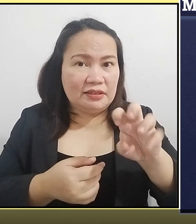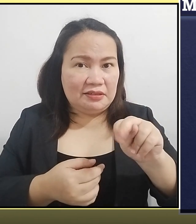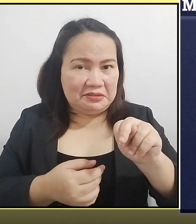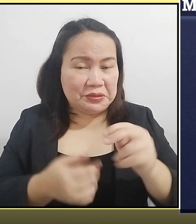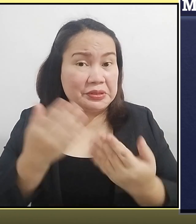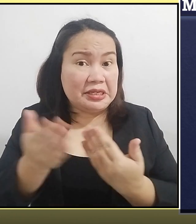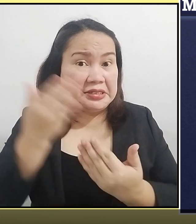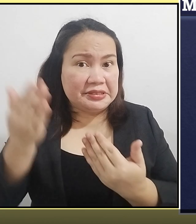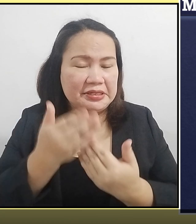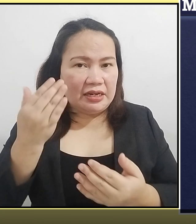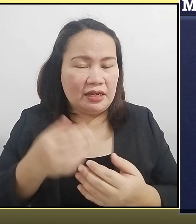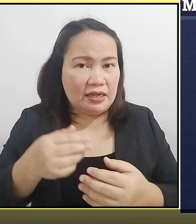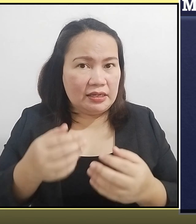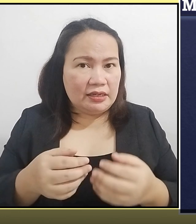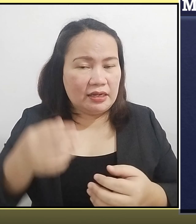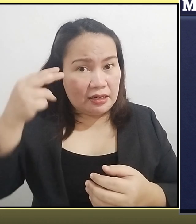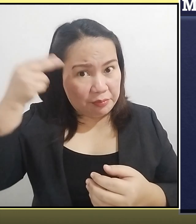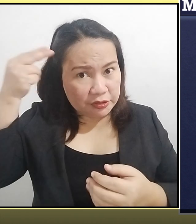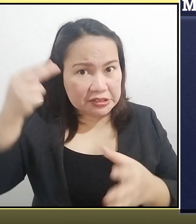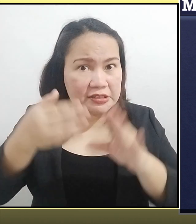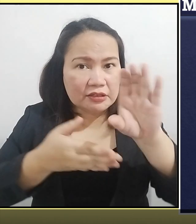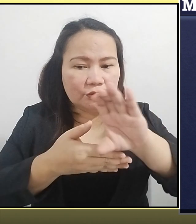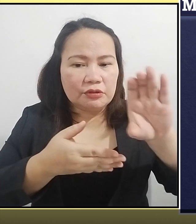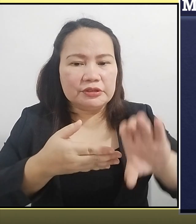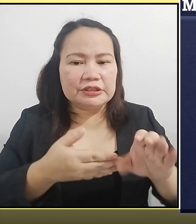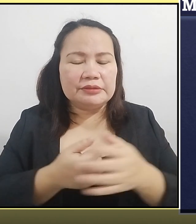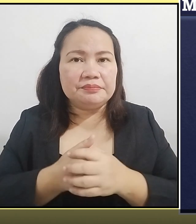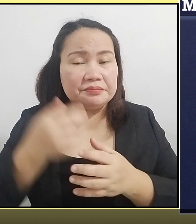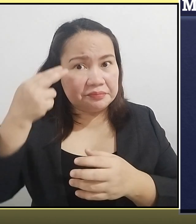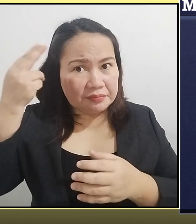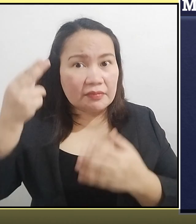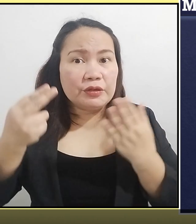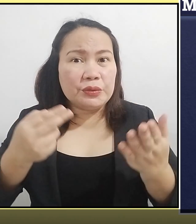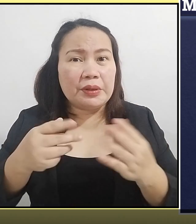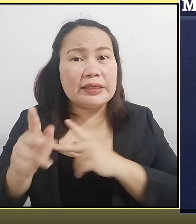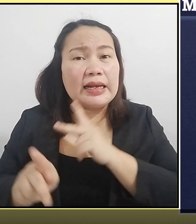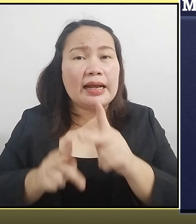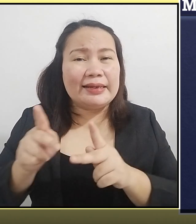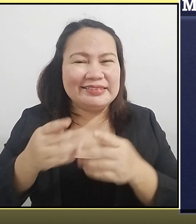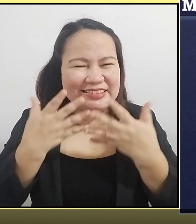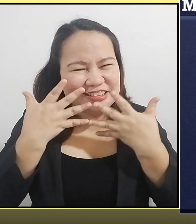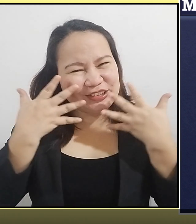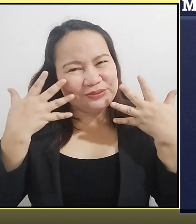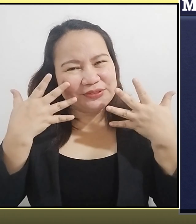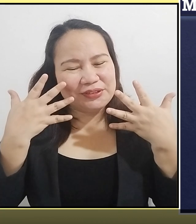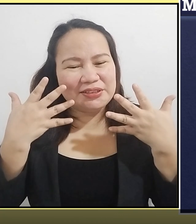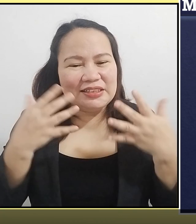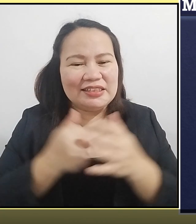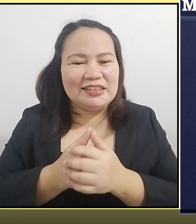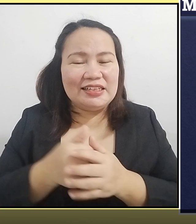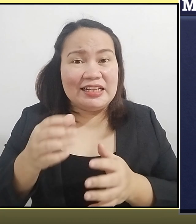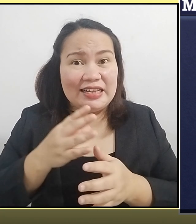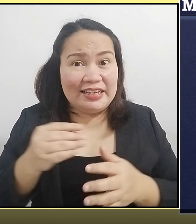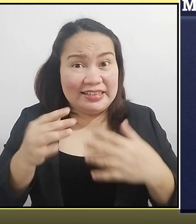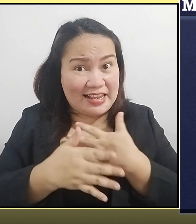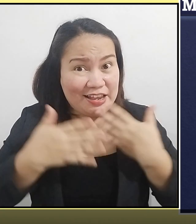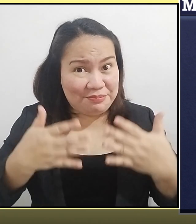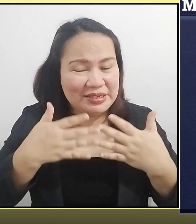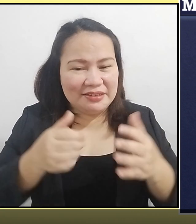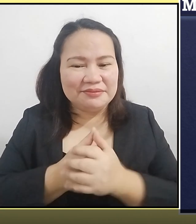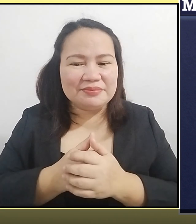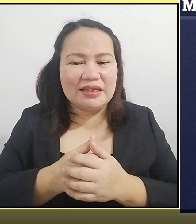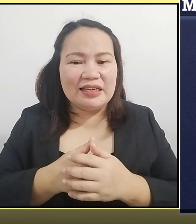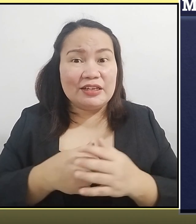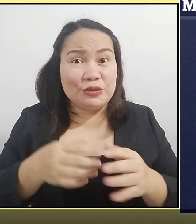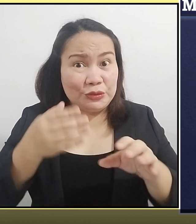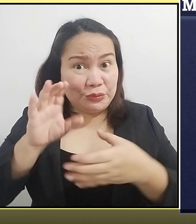mas madali. Okay? So, number 8, your hypothesis is you are kind, cheerful, and outgoing. Your conclusion is you